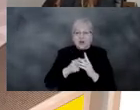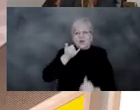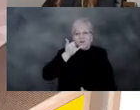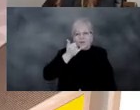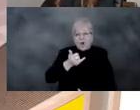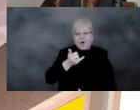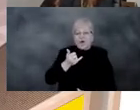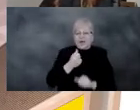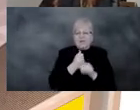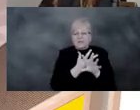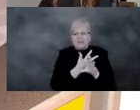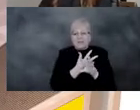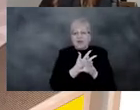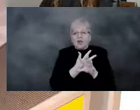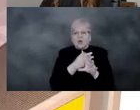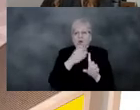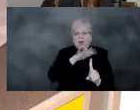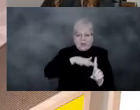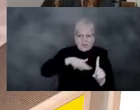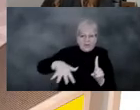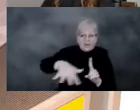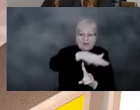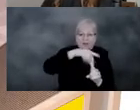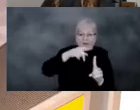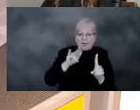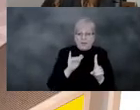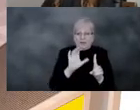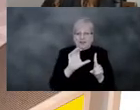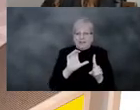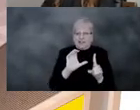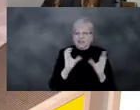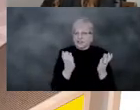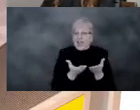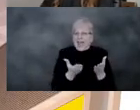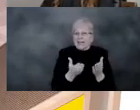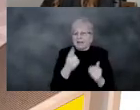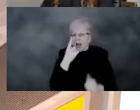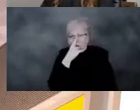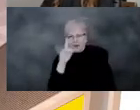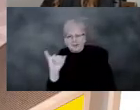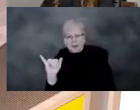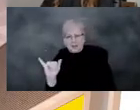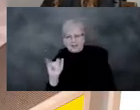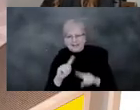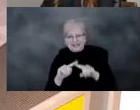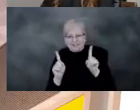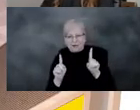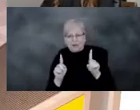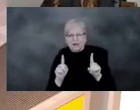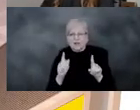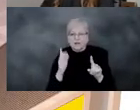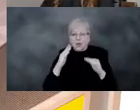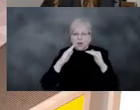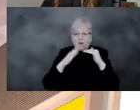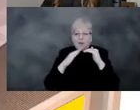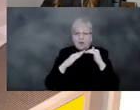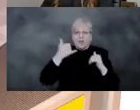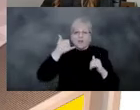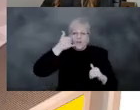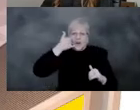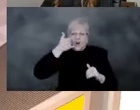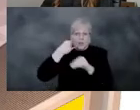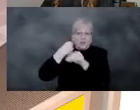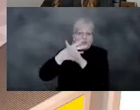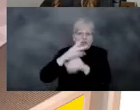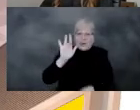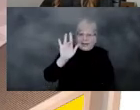in these public chats and it will look a little bit different. If you click on that phone or video, it's going to generate